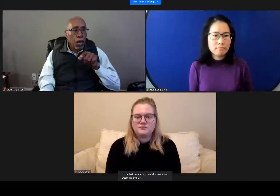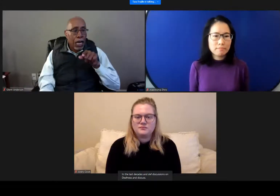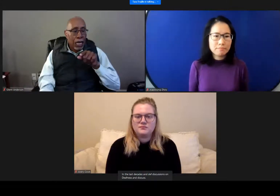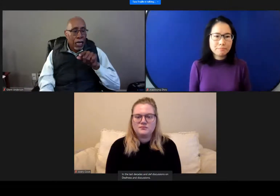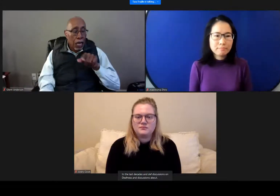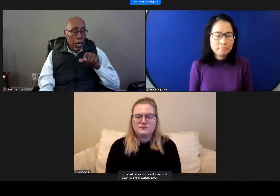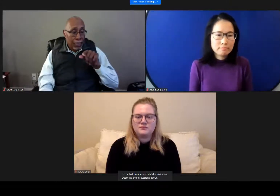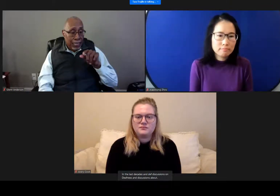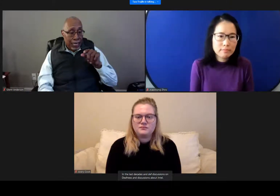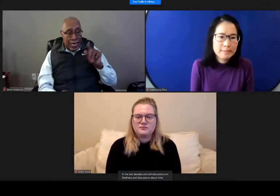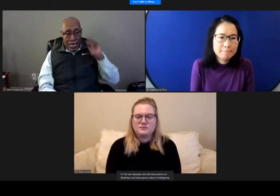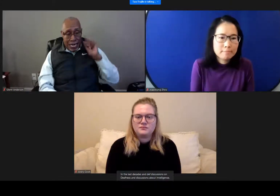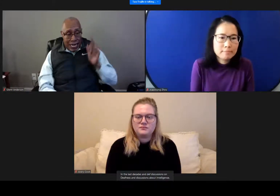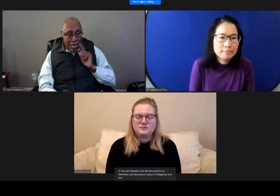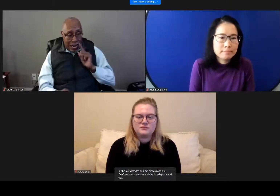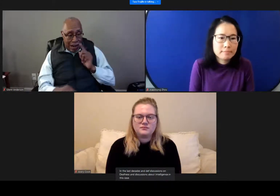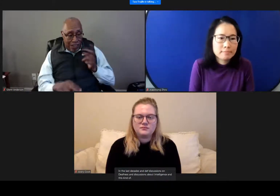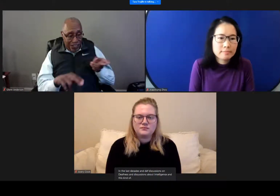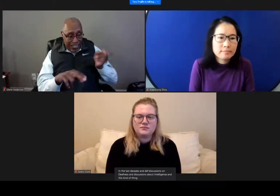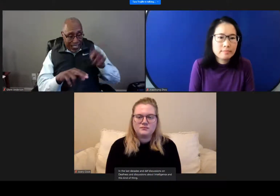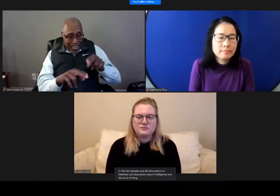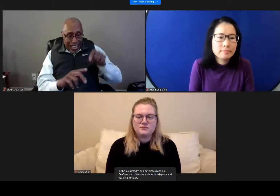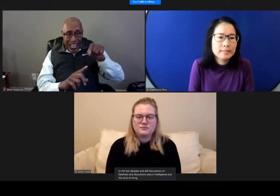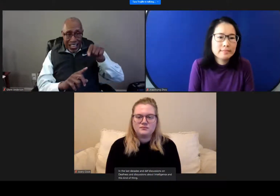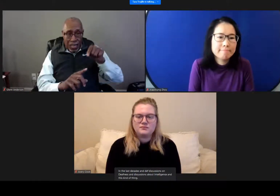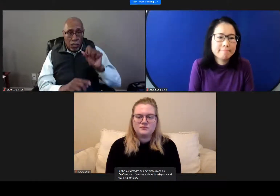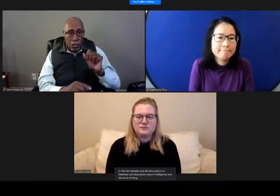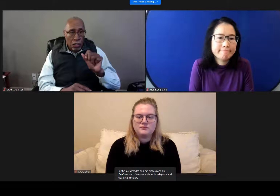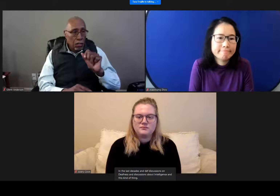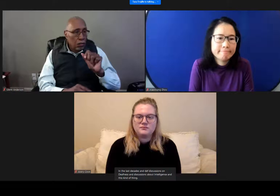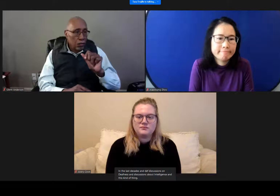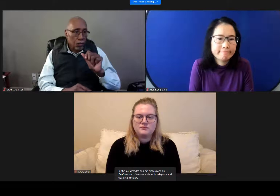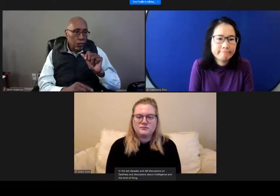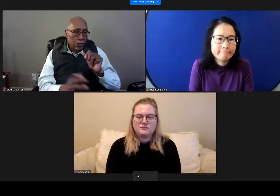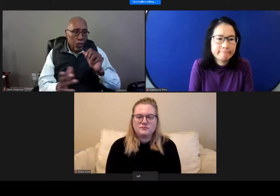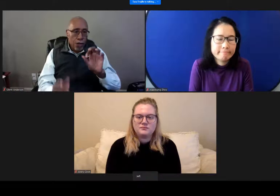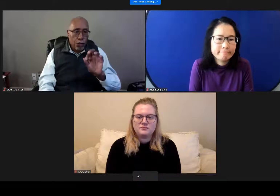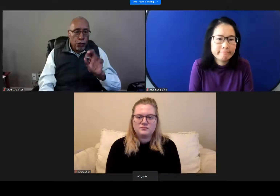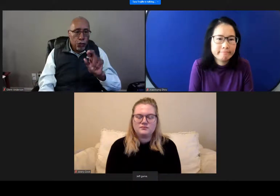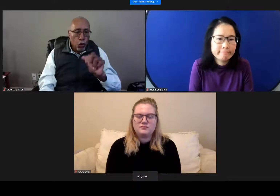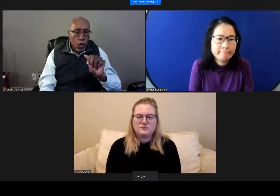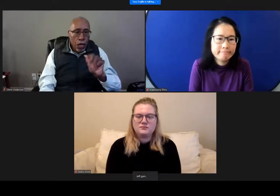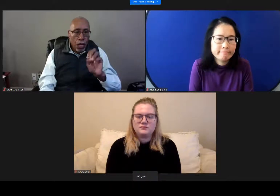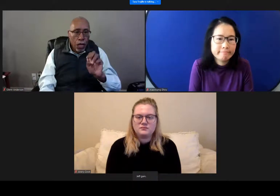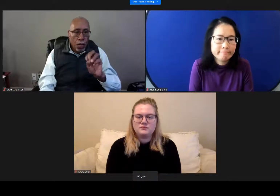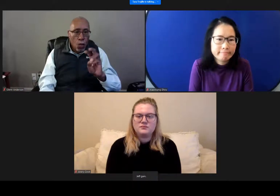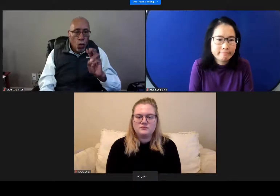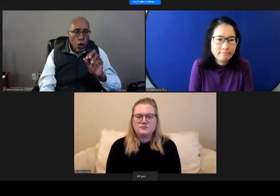discussions about intelligence and this kind of thing. Deaf gain